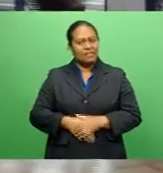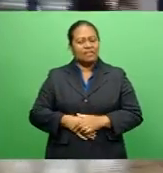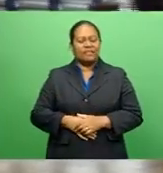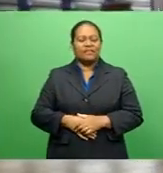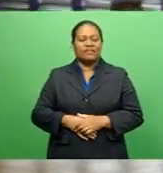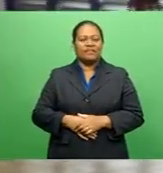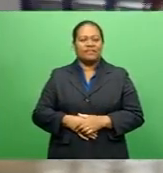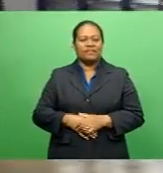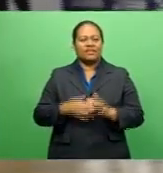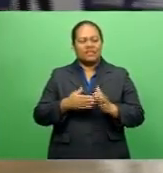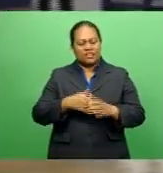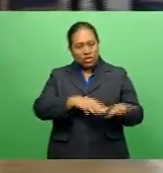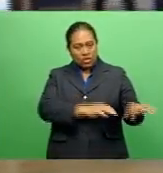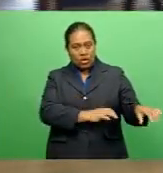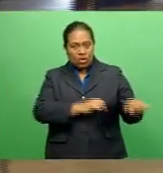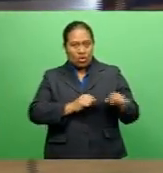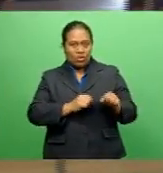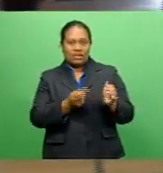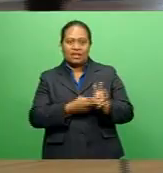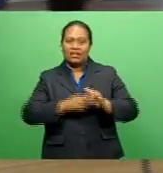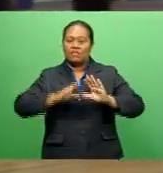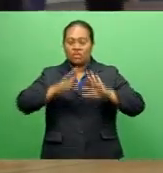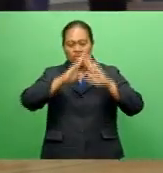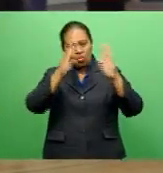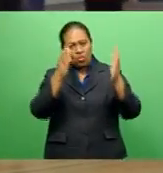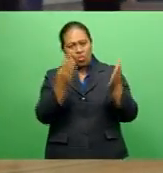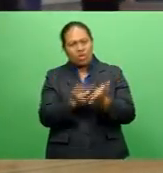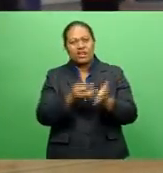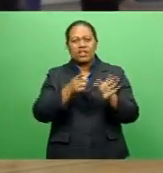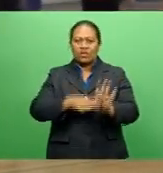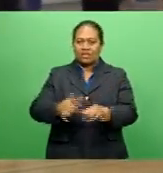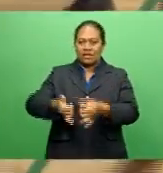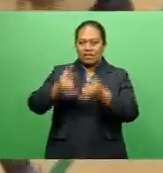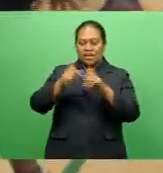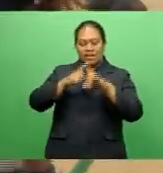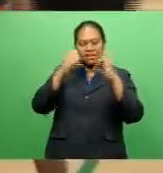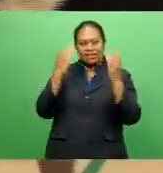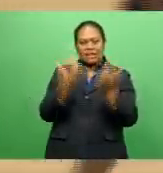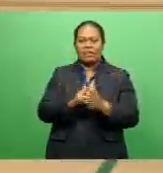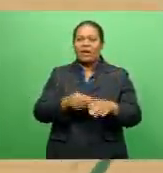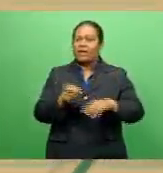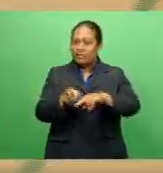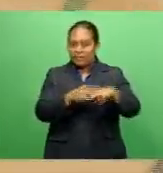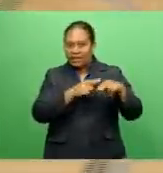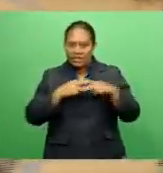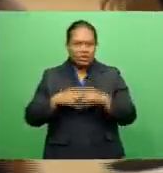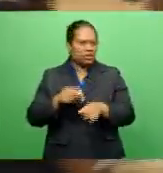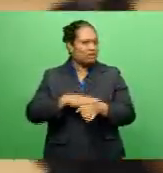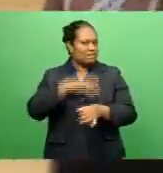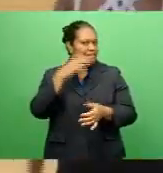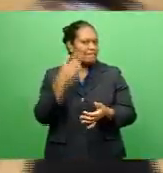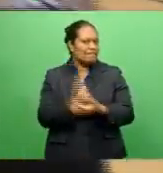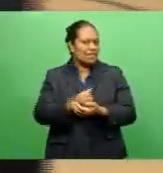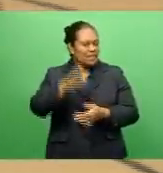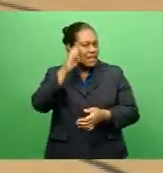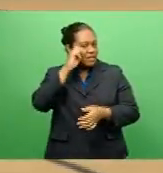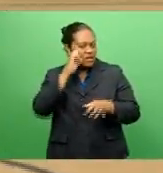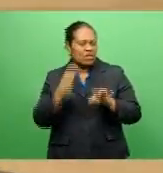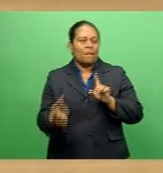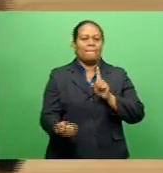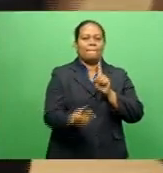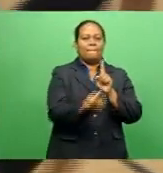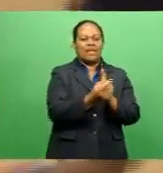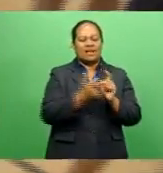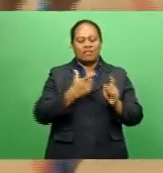leeway. As host to the Netball World Youth Cup in December, Fiji will need to ensure they meet the expectations set out